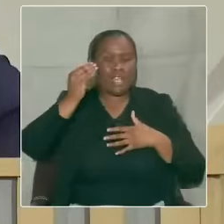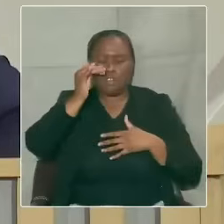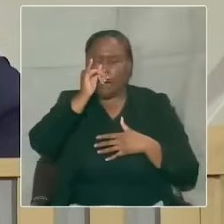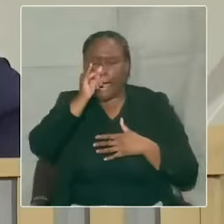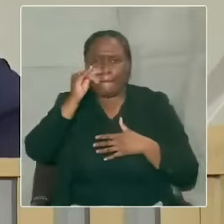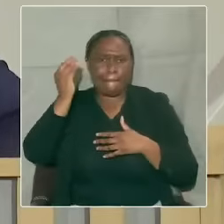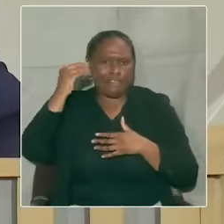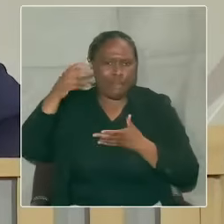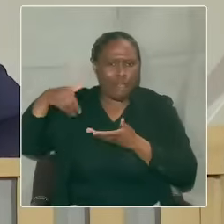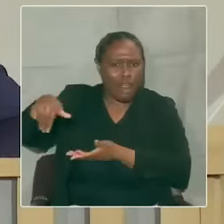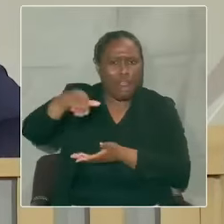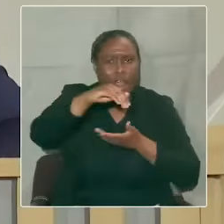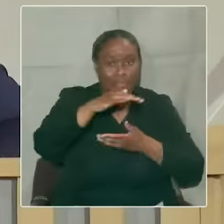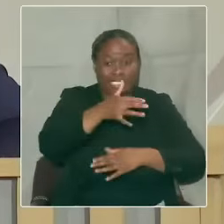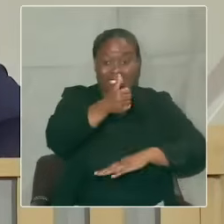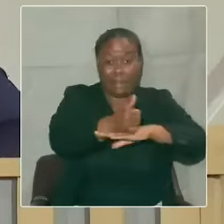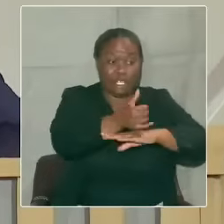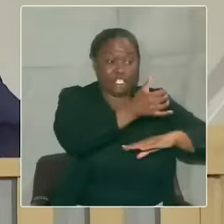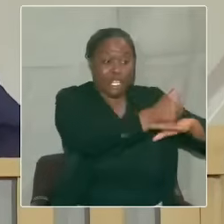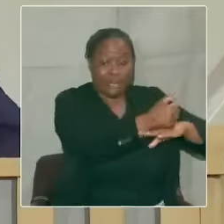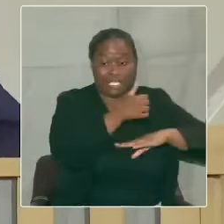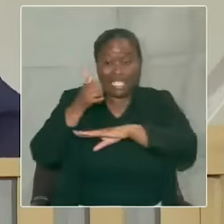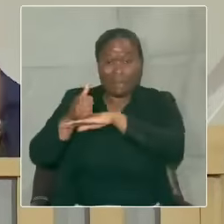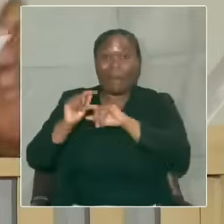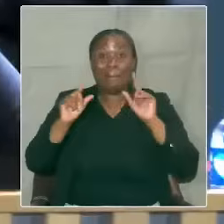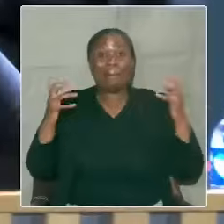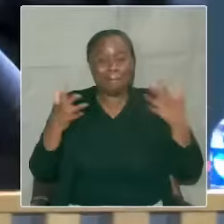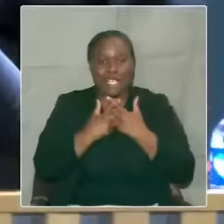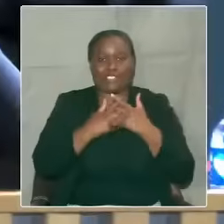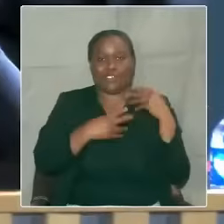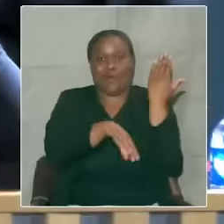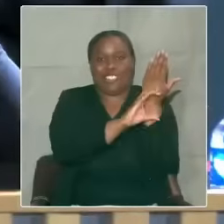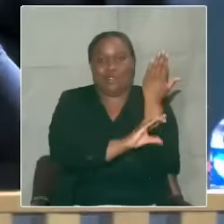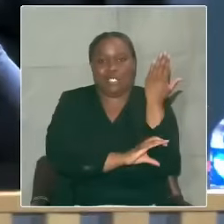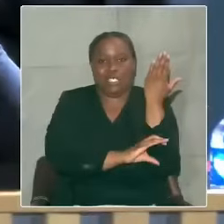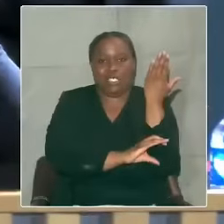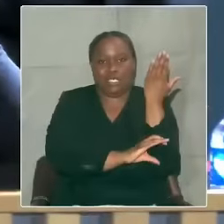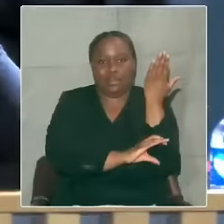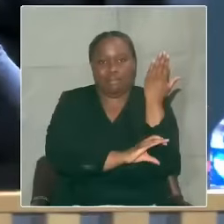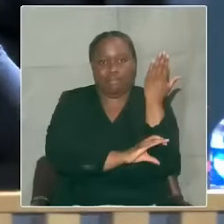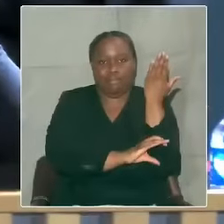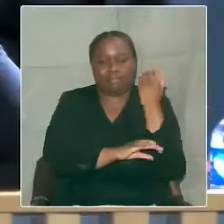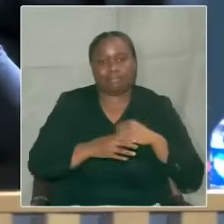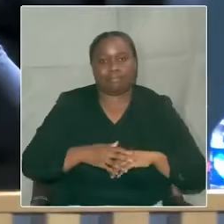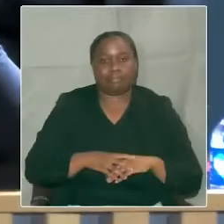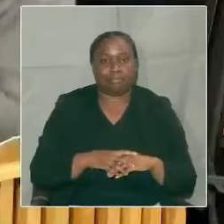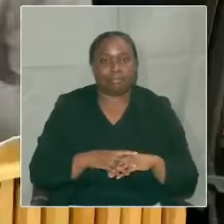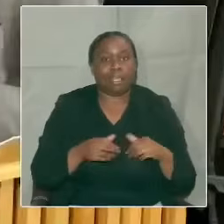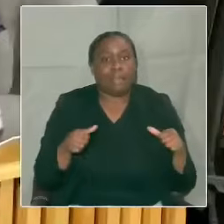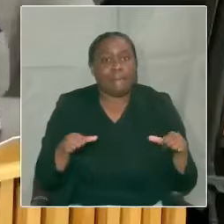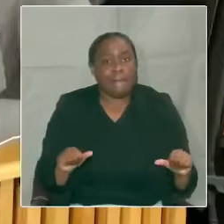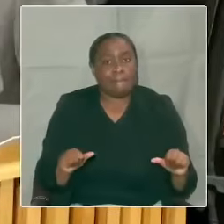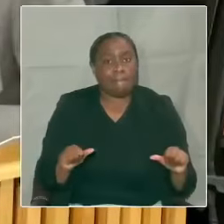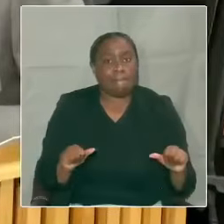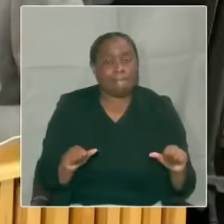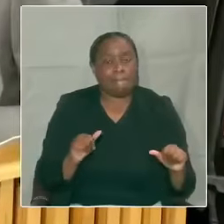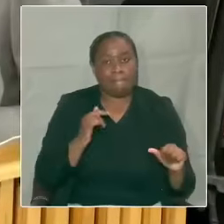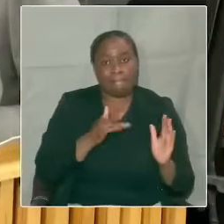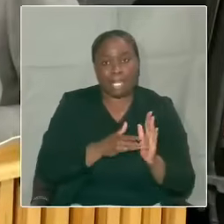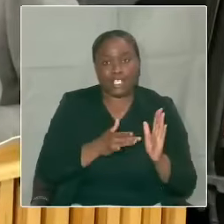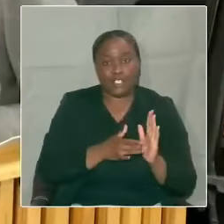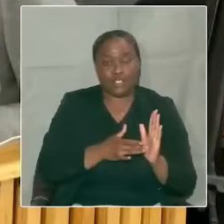in terms of the Constitution. And then you proceed over the page, you